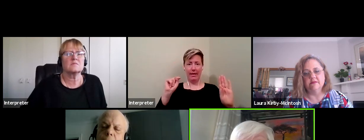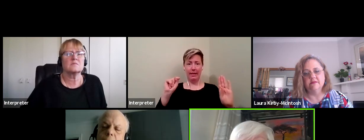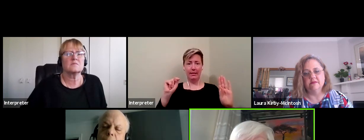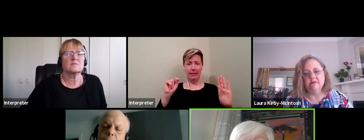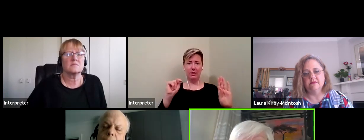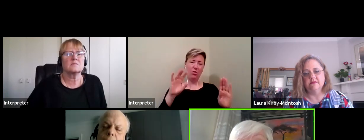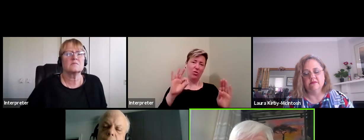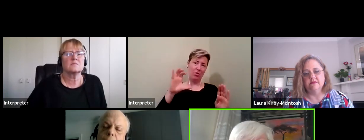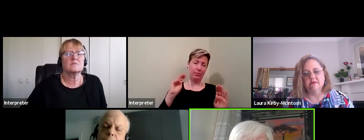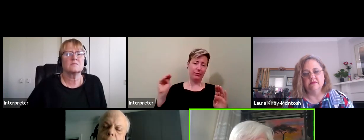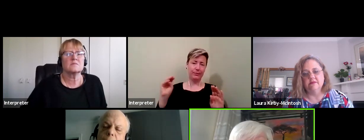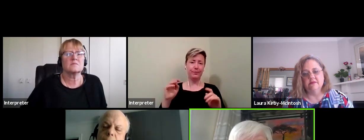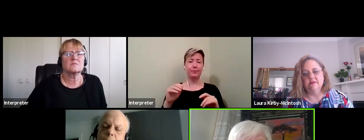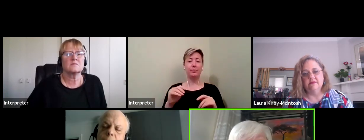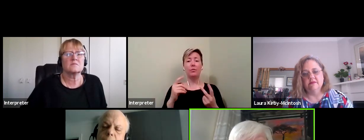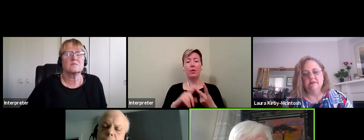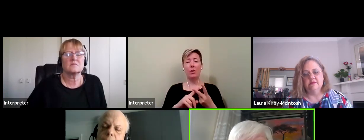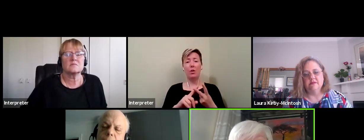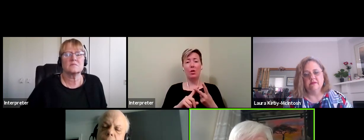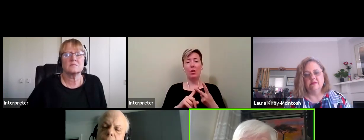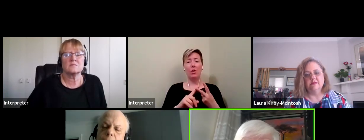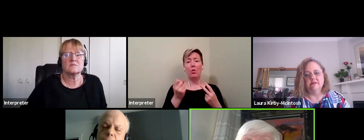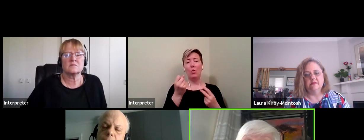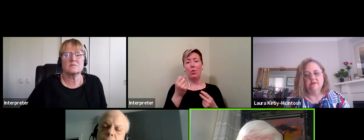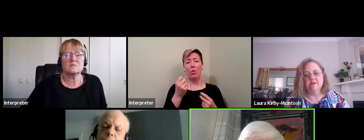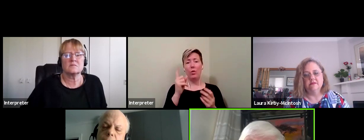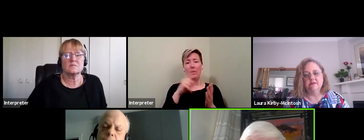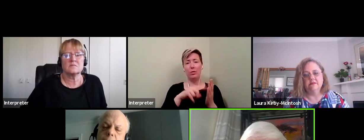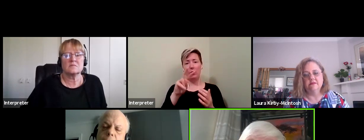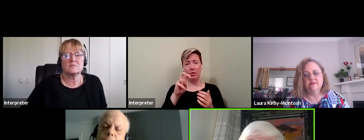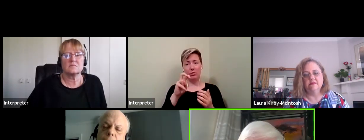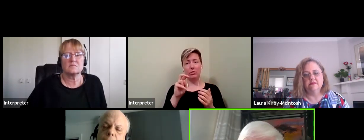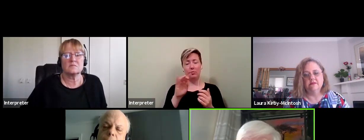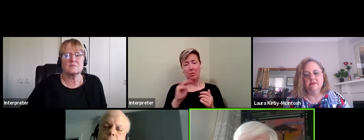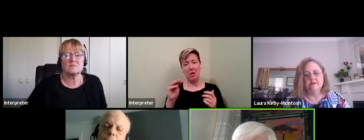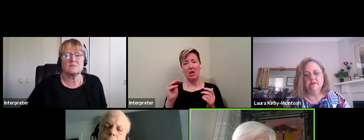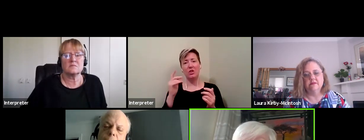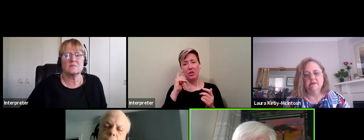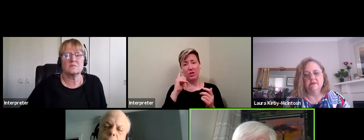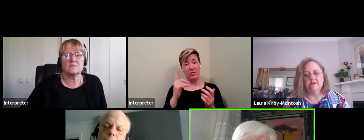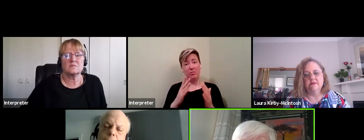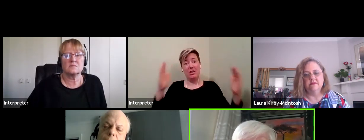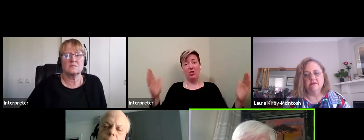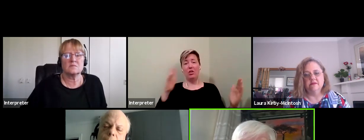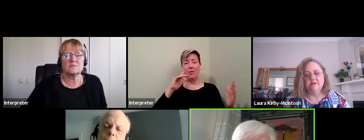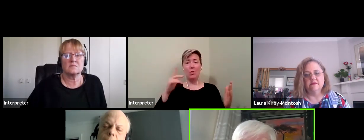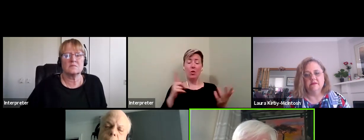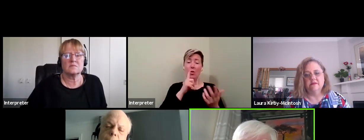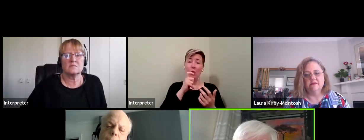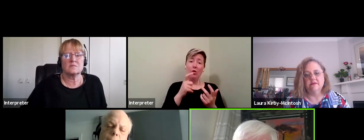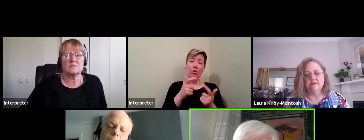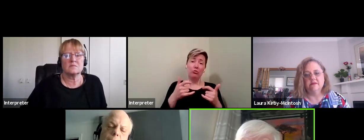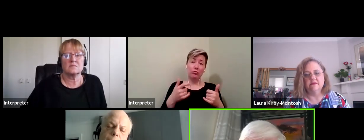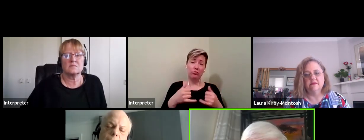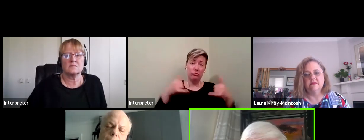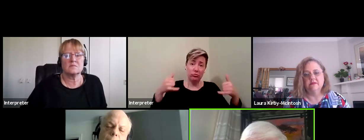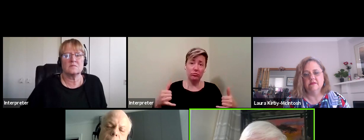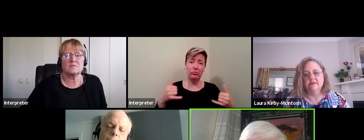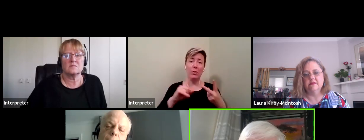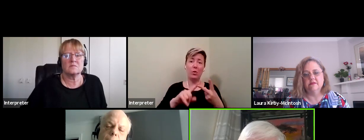best practice being 4 feet wide or 1200 millimeters for those who have larger equipment or who are just larger people.